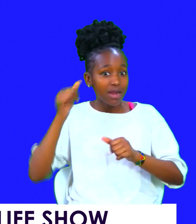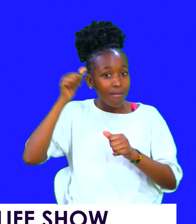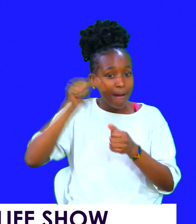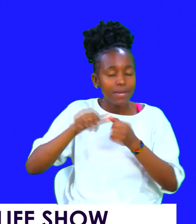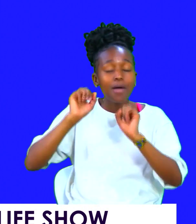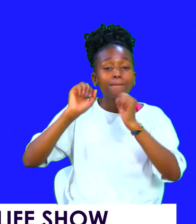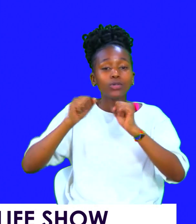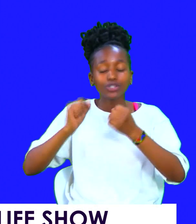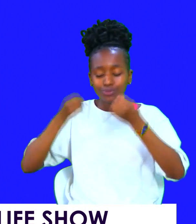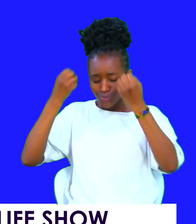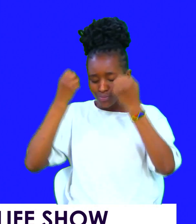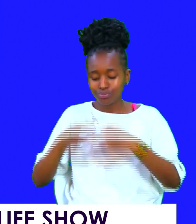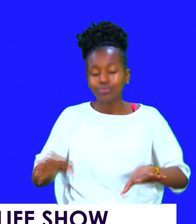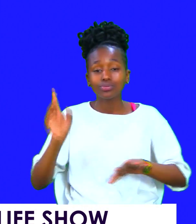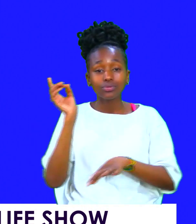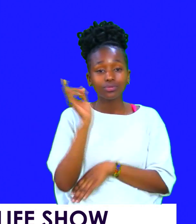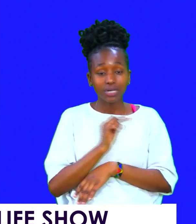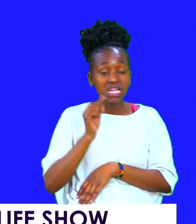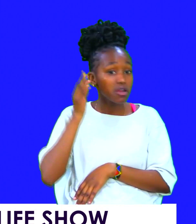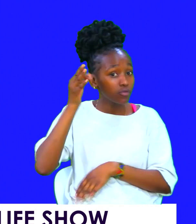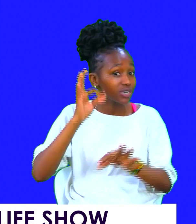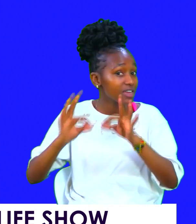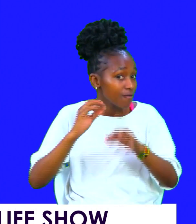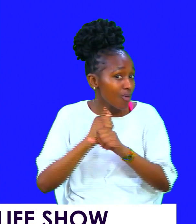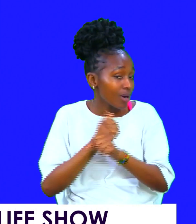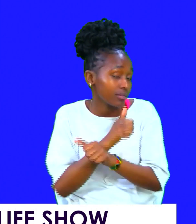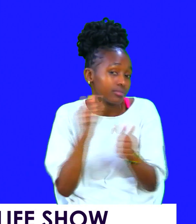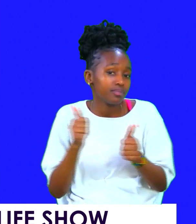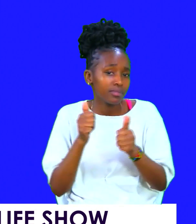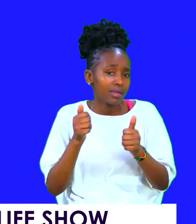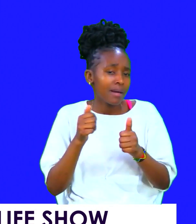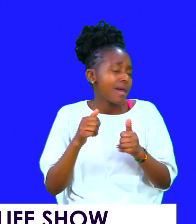What did you learn about sustaining a marriage?